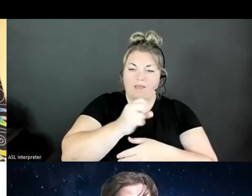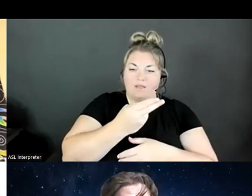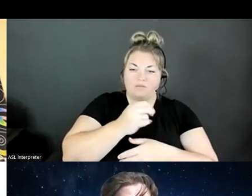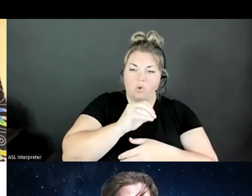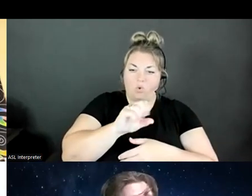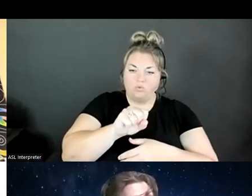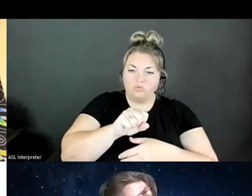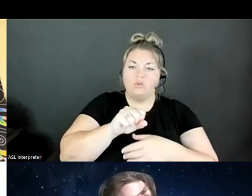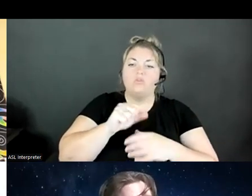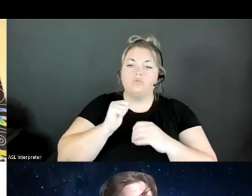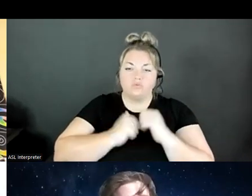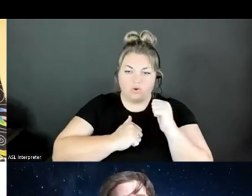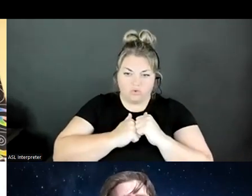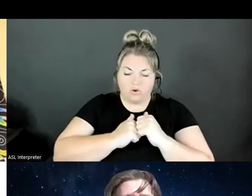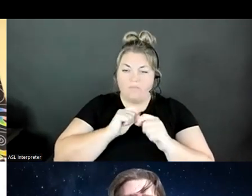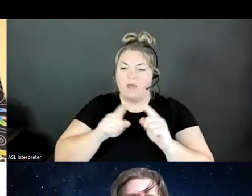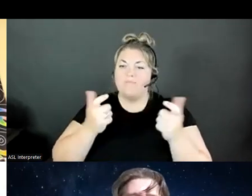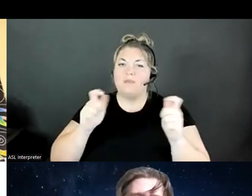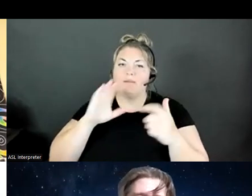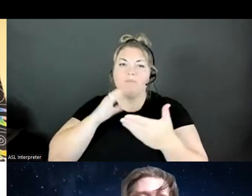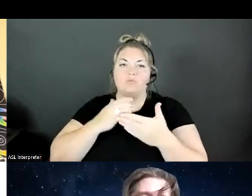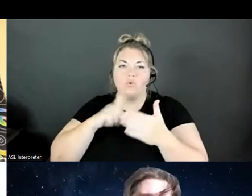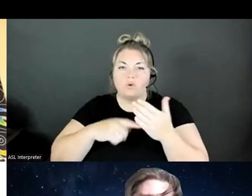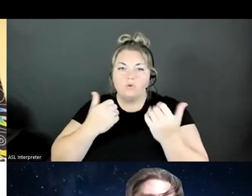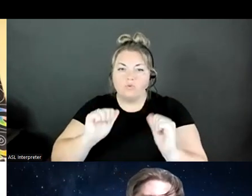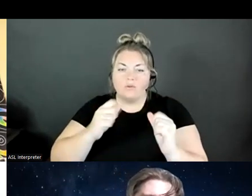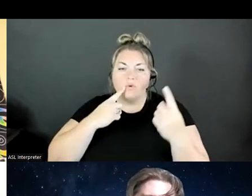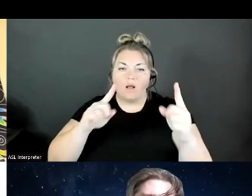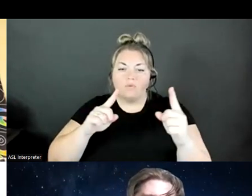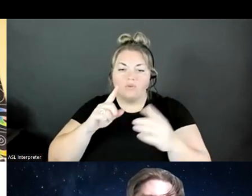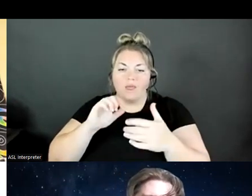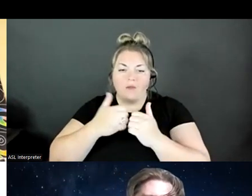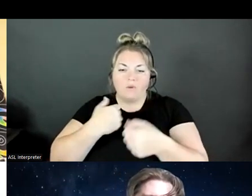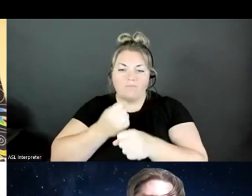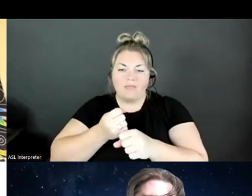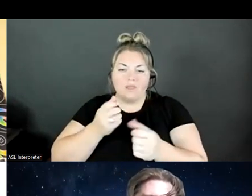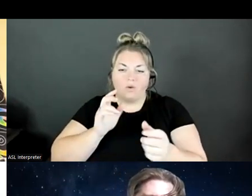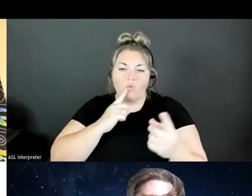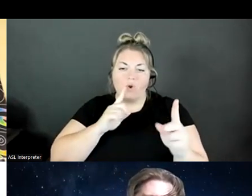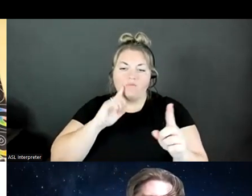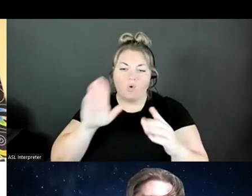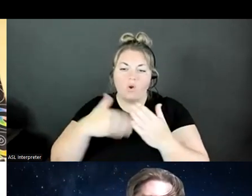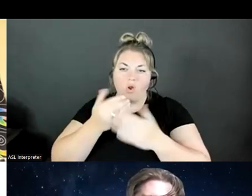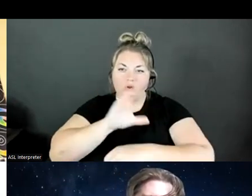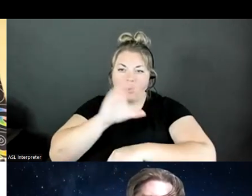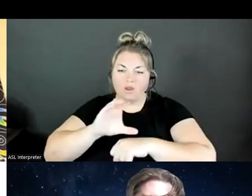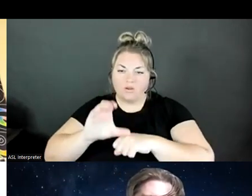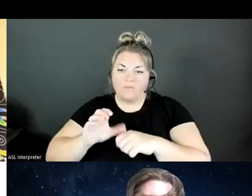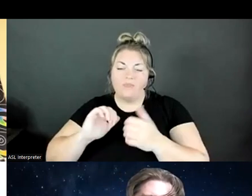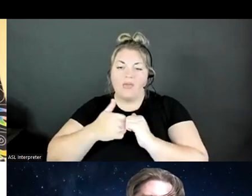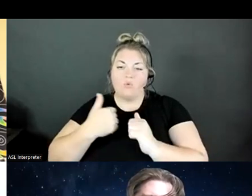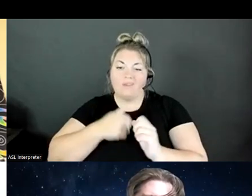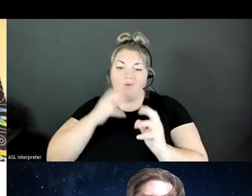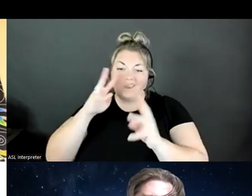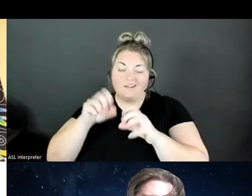details of it, but it's the big picture. What are we trying to accomplish? How do we make this work for all Coloradans? How do we not create a system that's